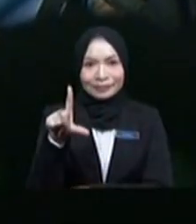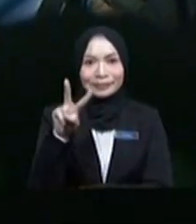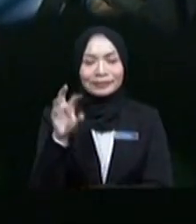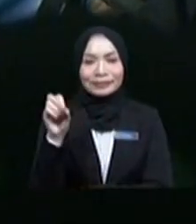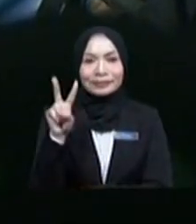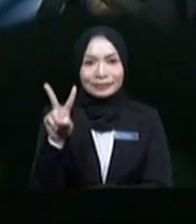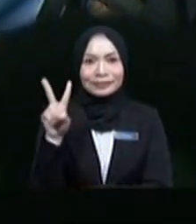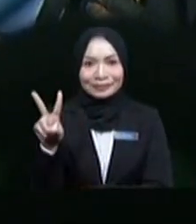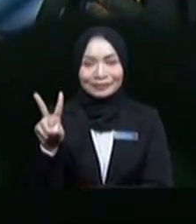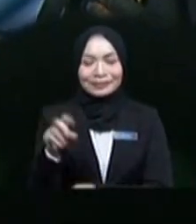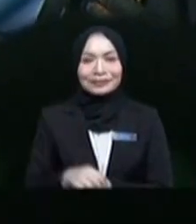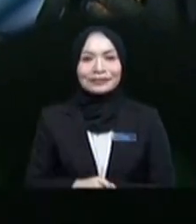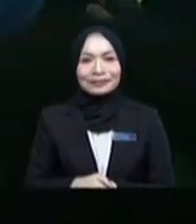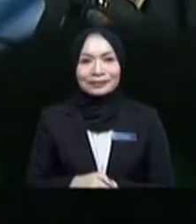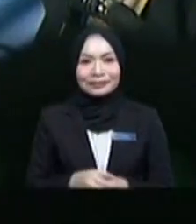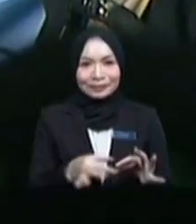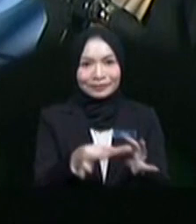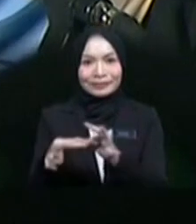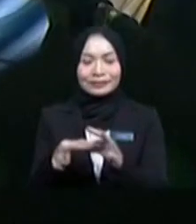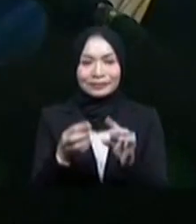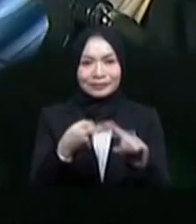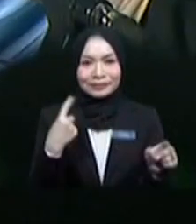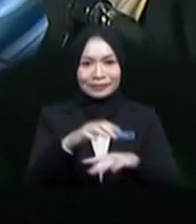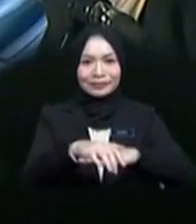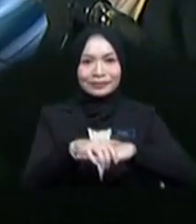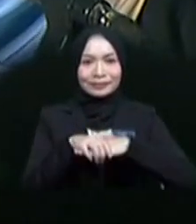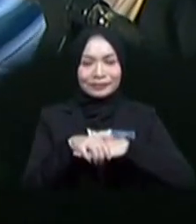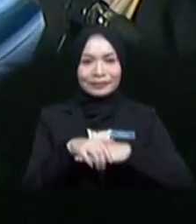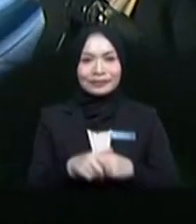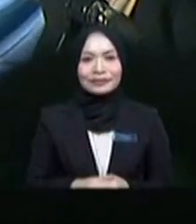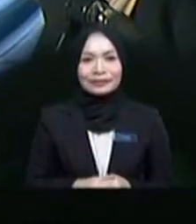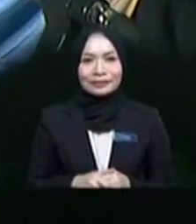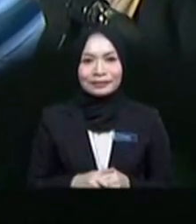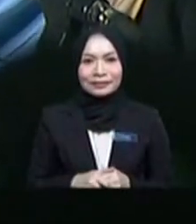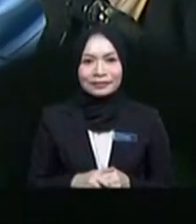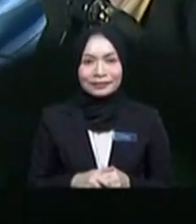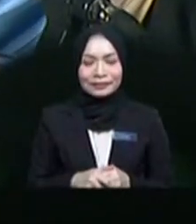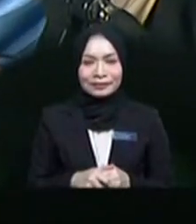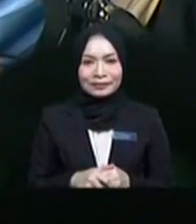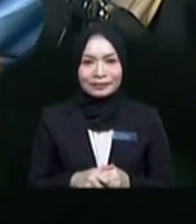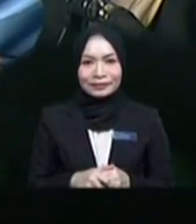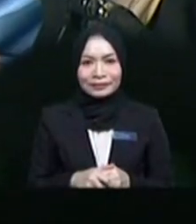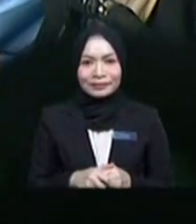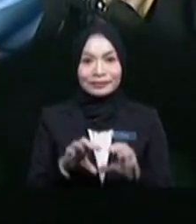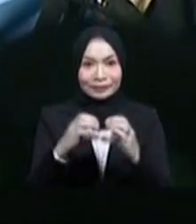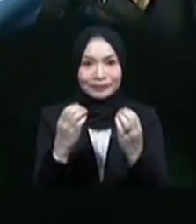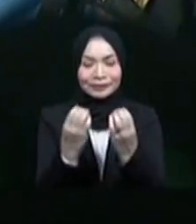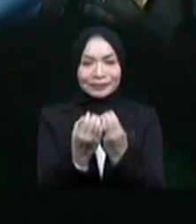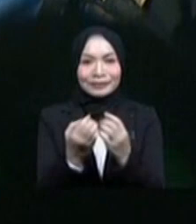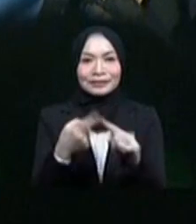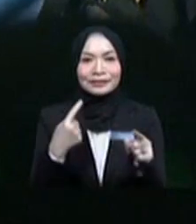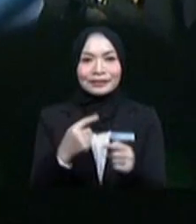jointly organized by the English Language Teaching Center, ELTC, with four teacher education